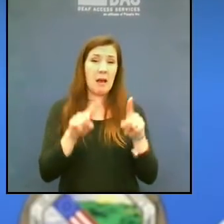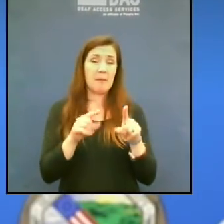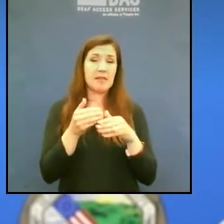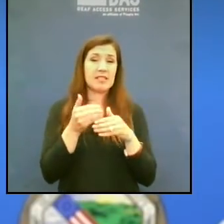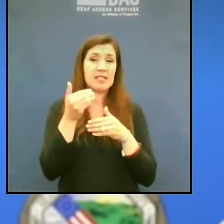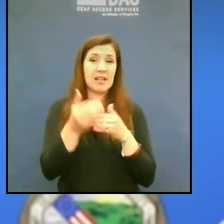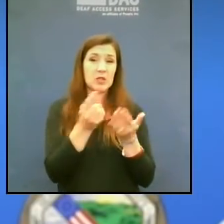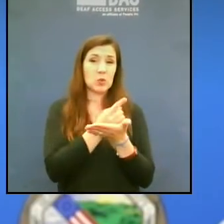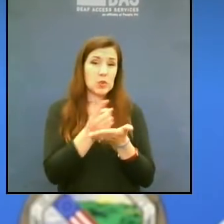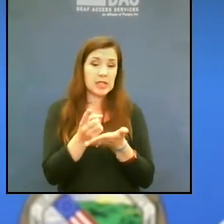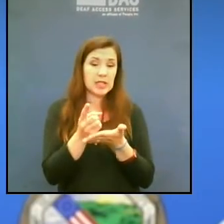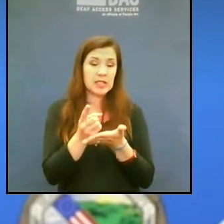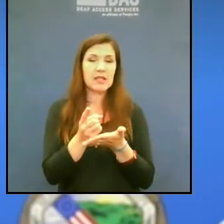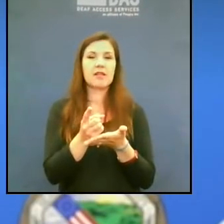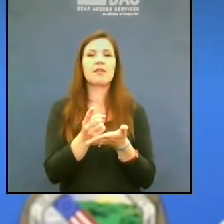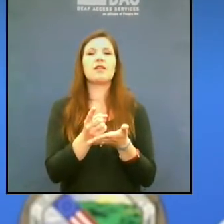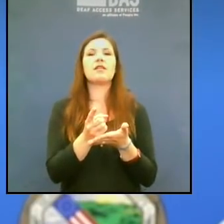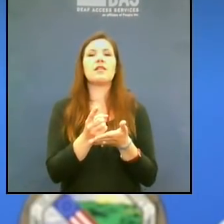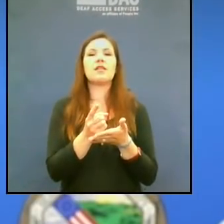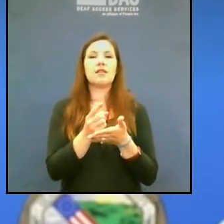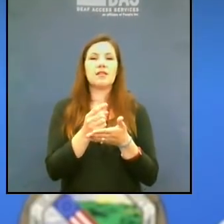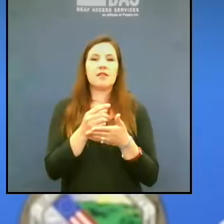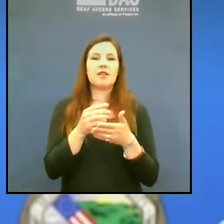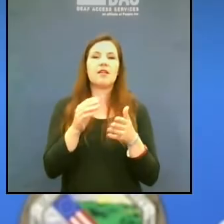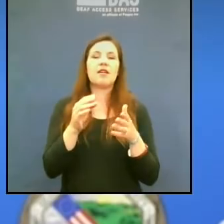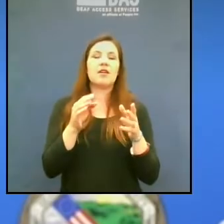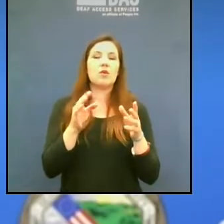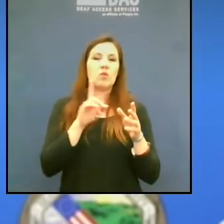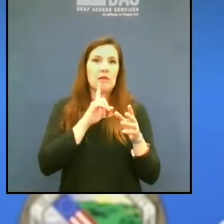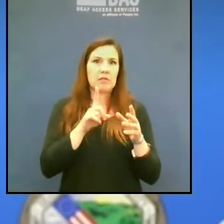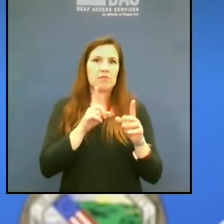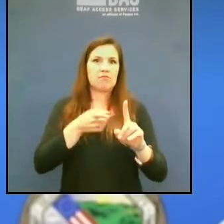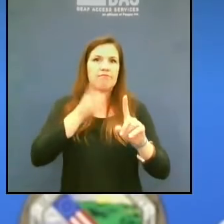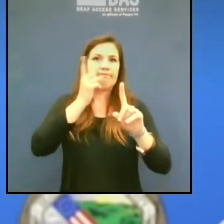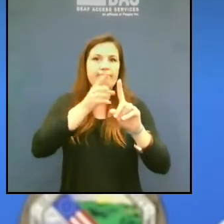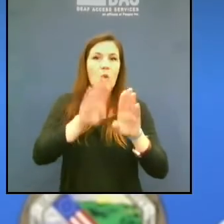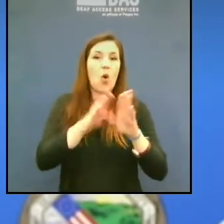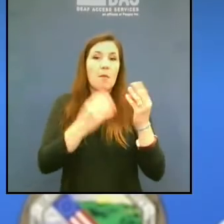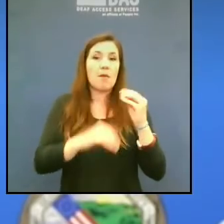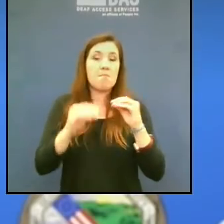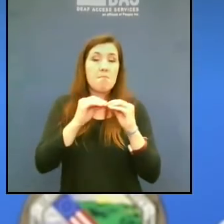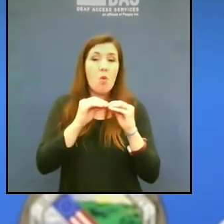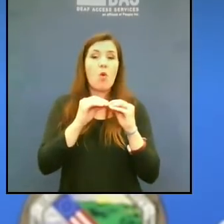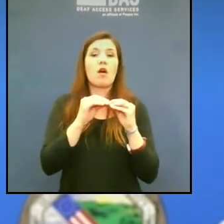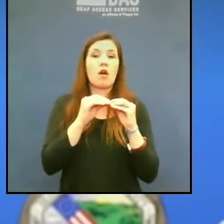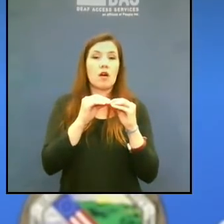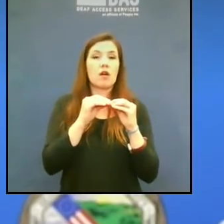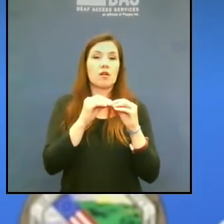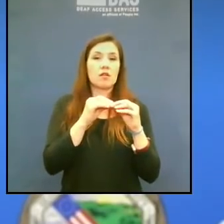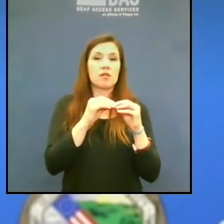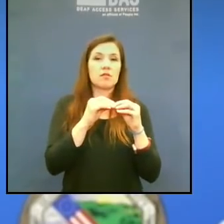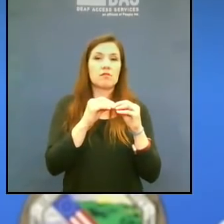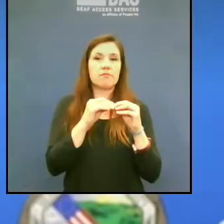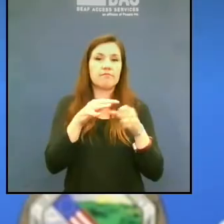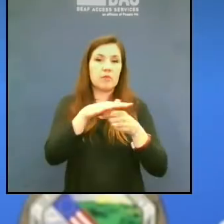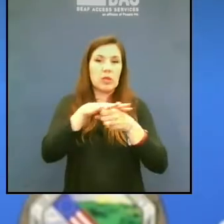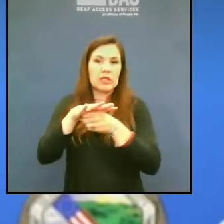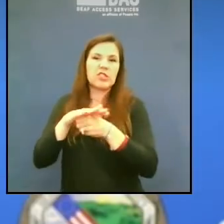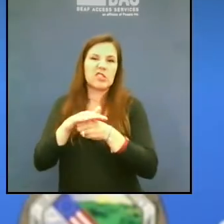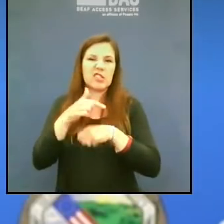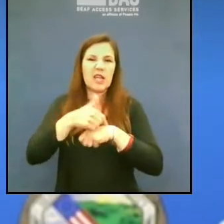not there yet. Parks Department has been working to open more facilities as time goes